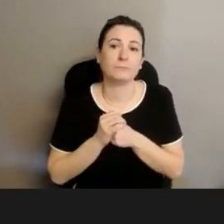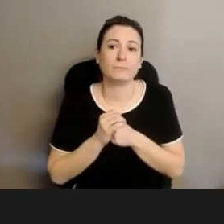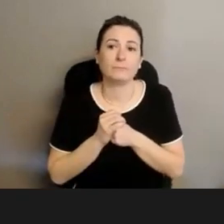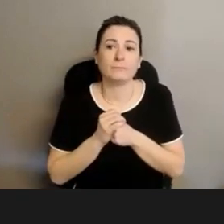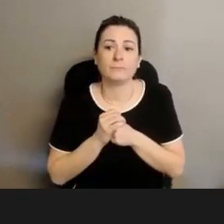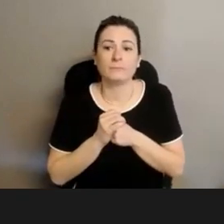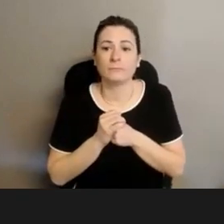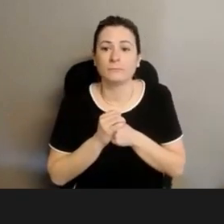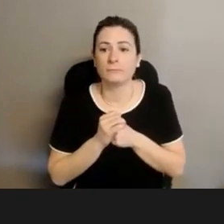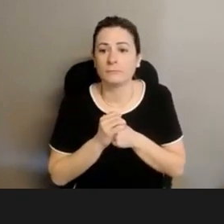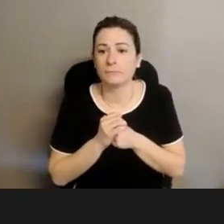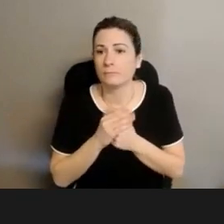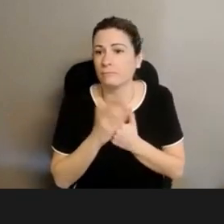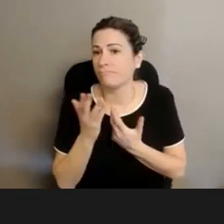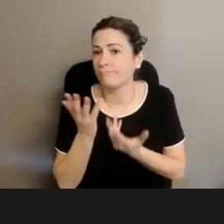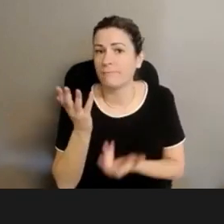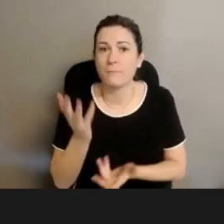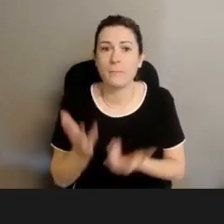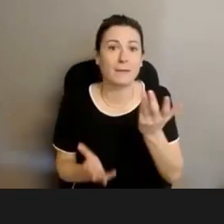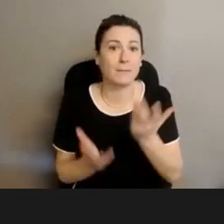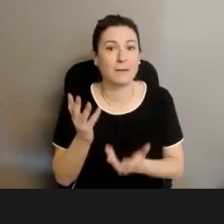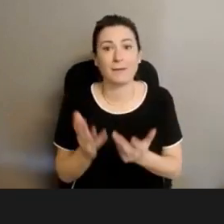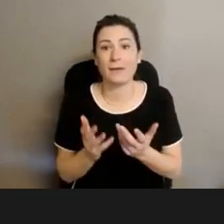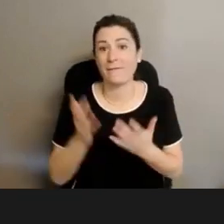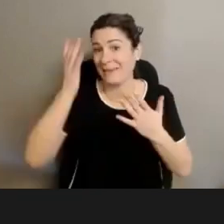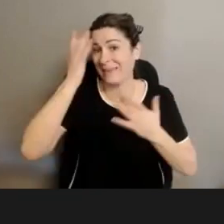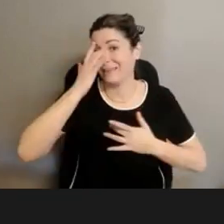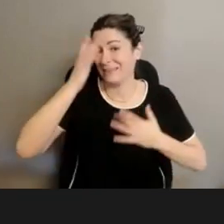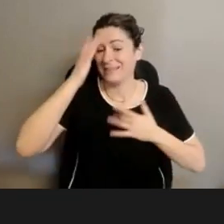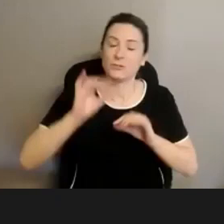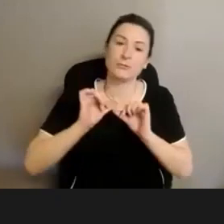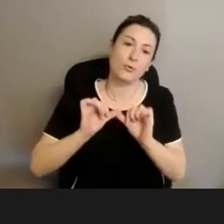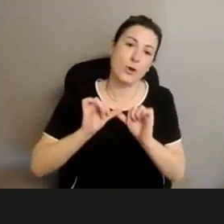chronic illness that means that